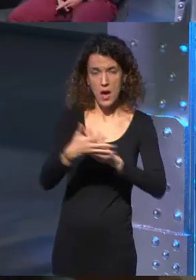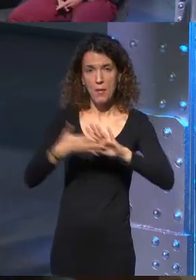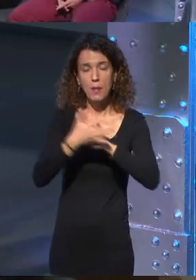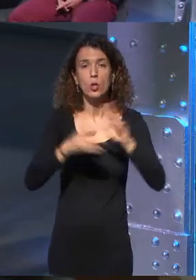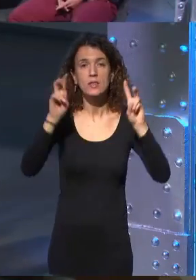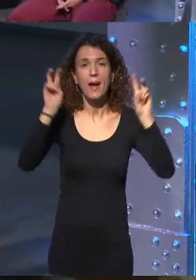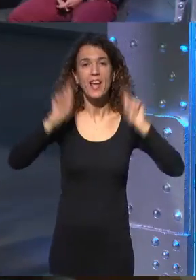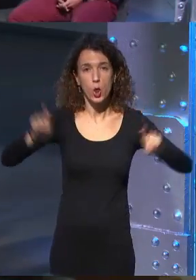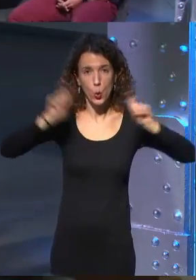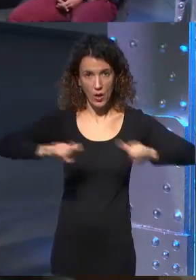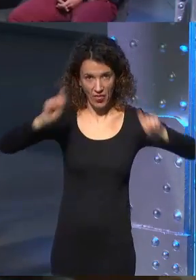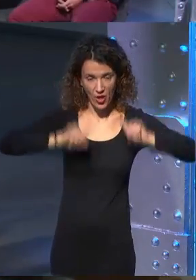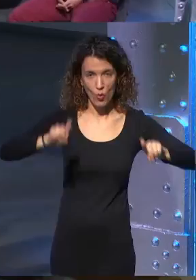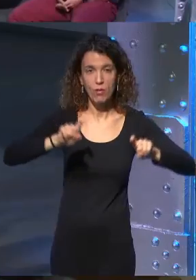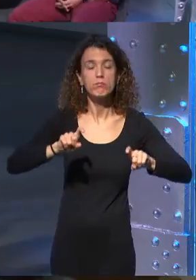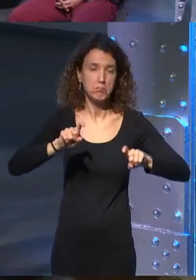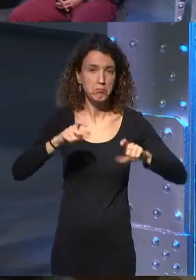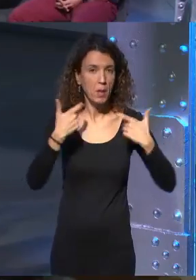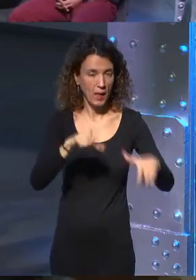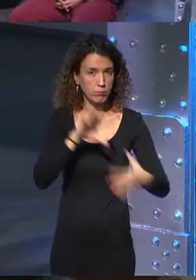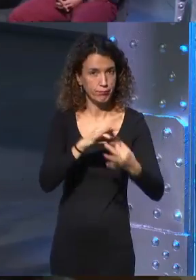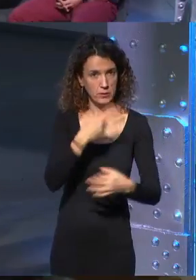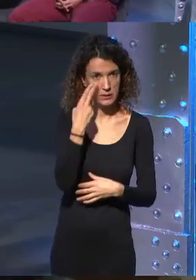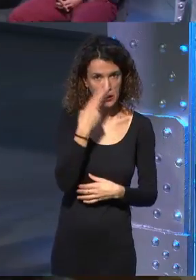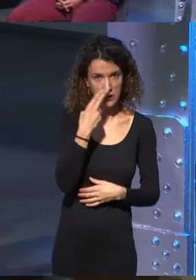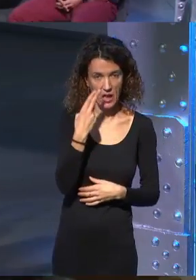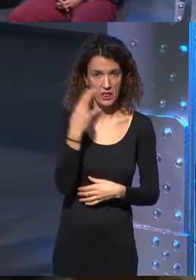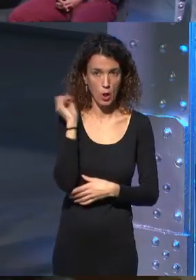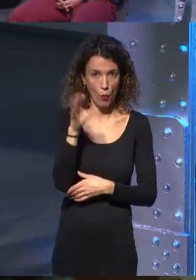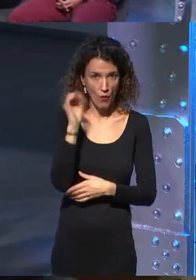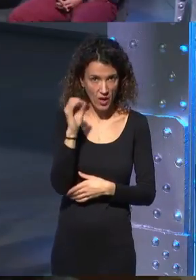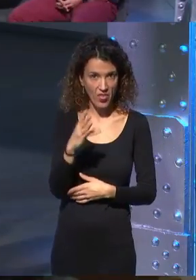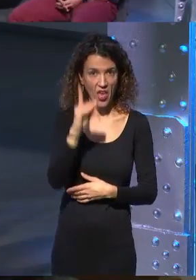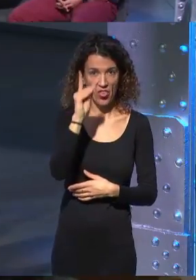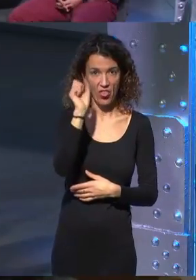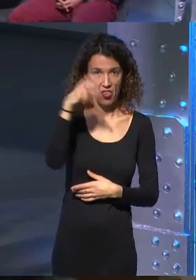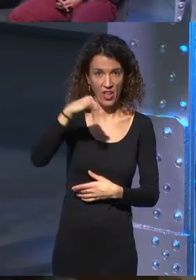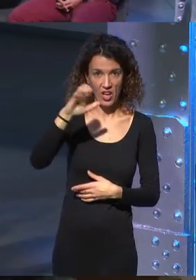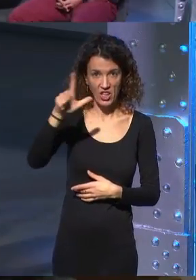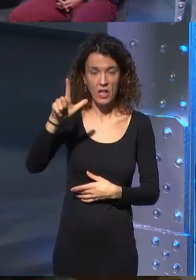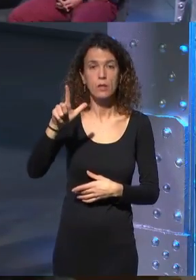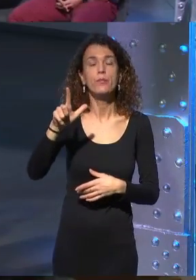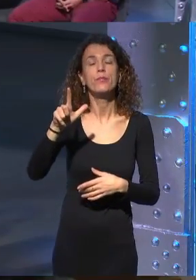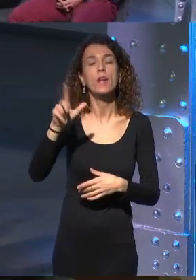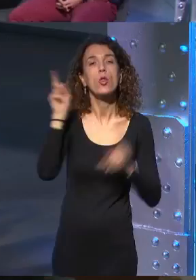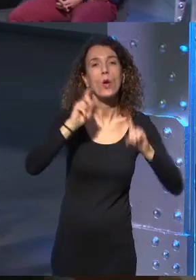is cool, we've been talking about education. It's one of the aspects that was very